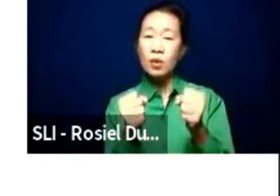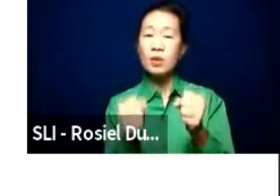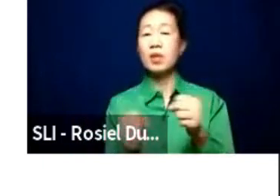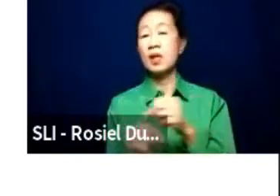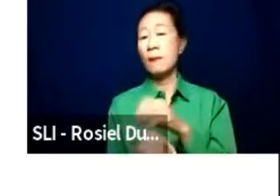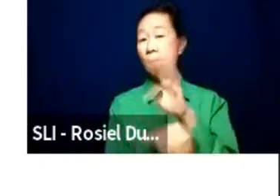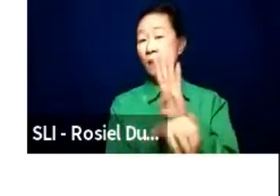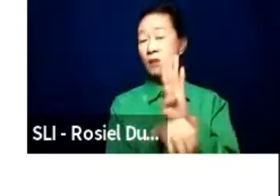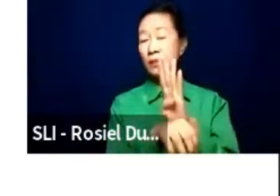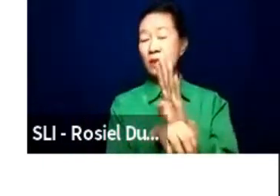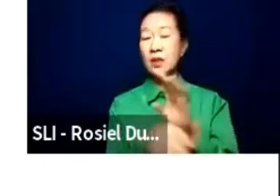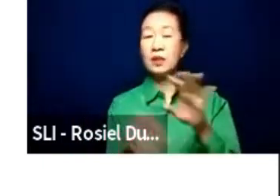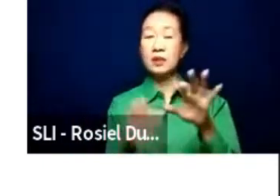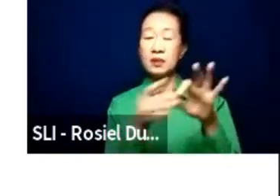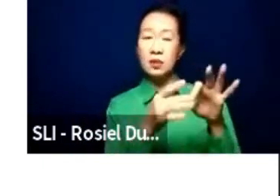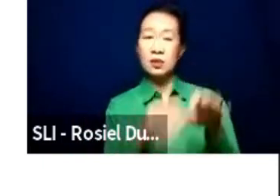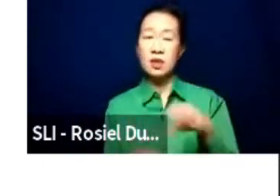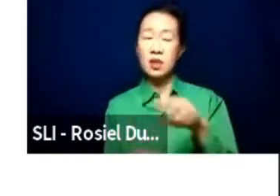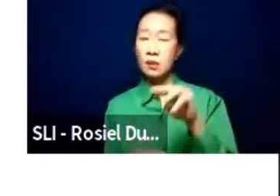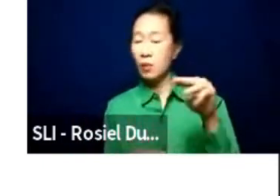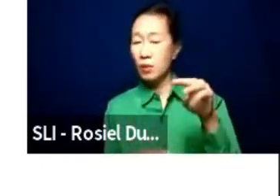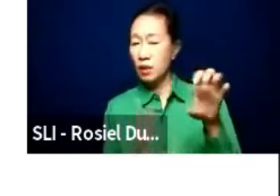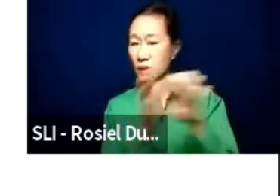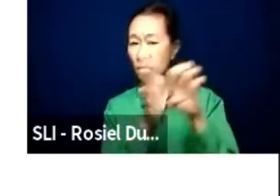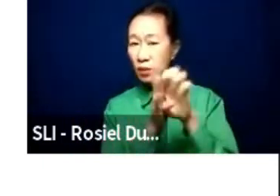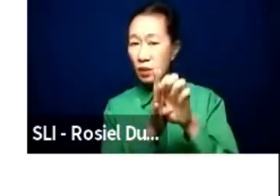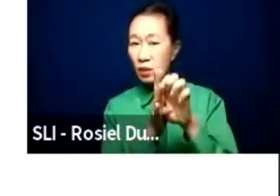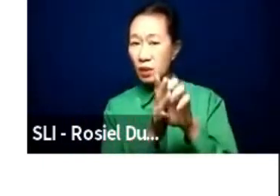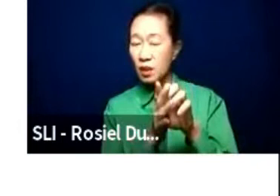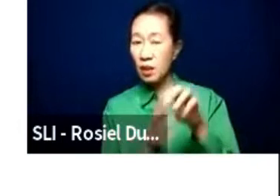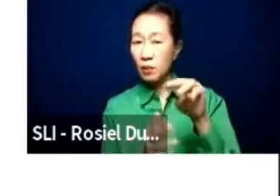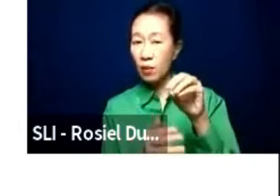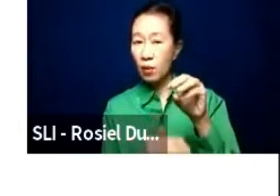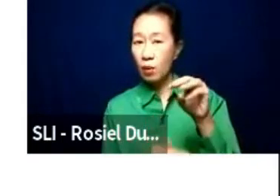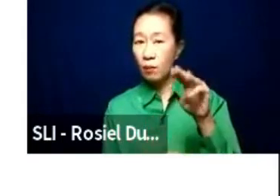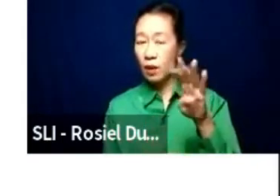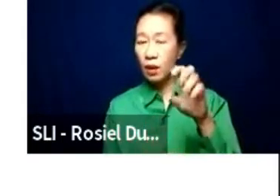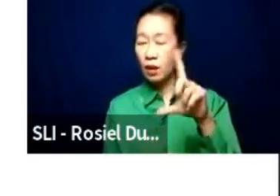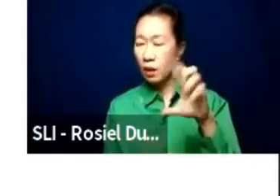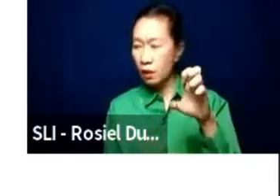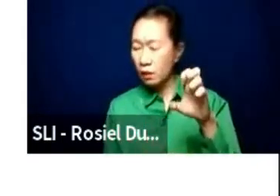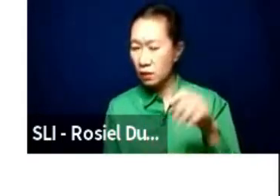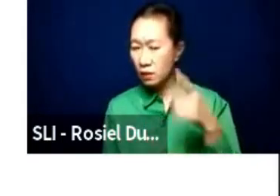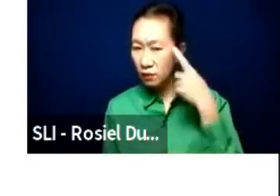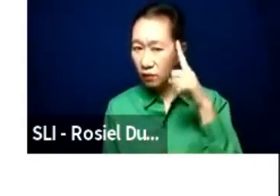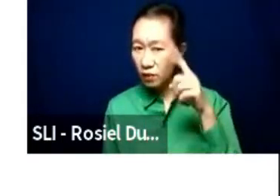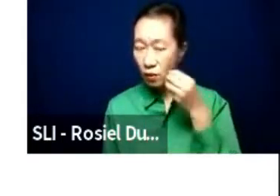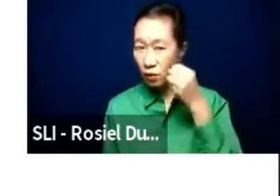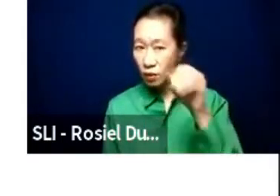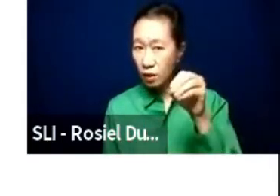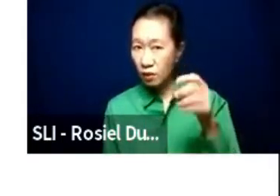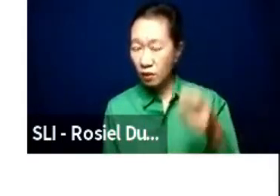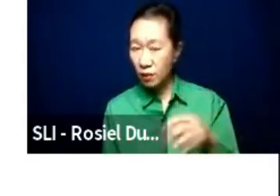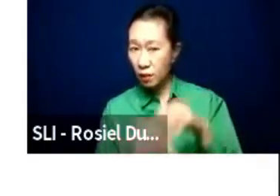nito, yung mobile crew ng halimbawa, they're a mobile crew for grounds maintenance, or they're a mobile